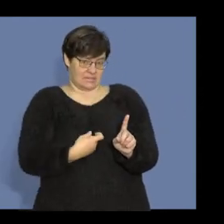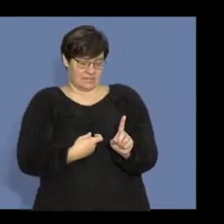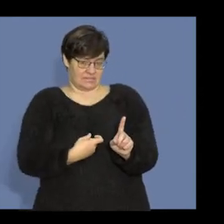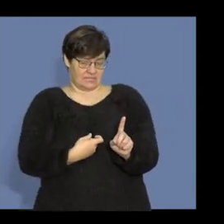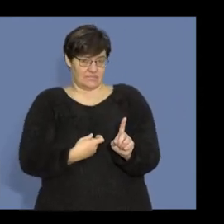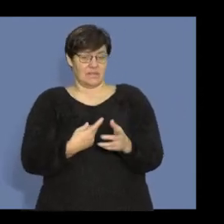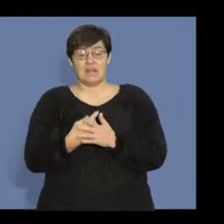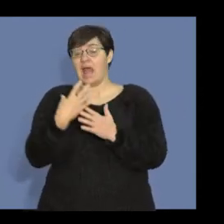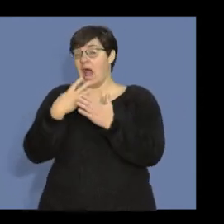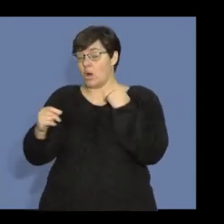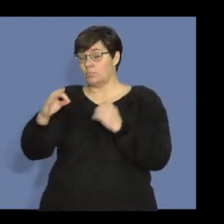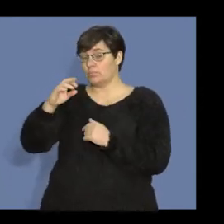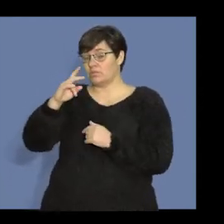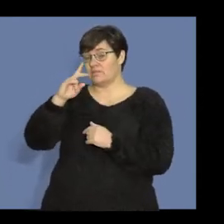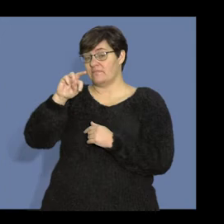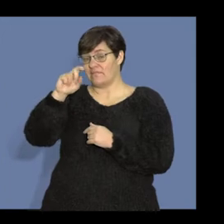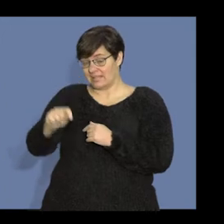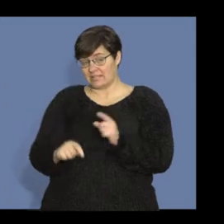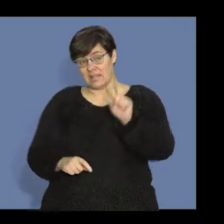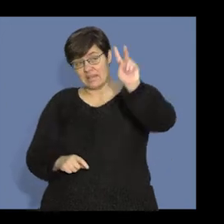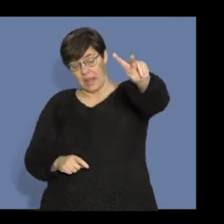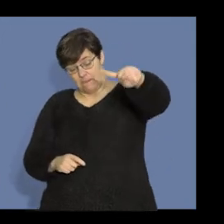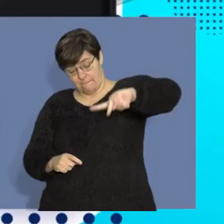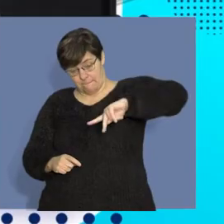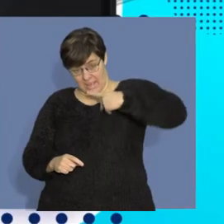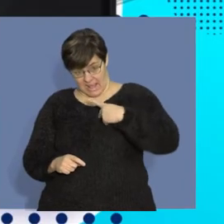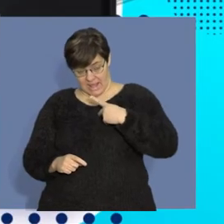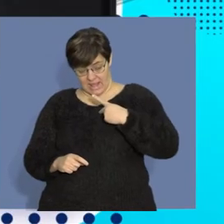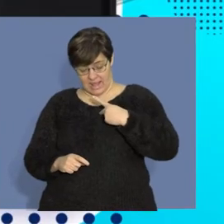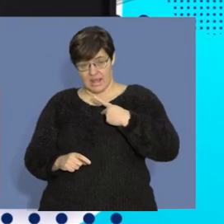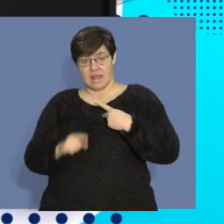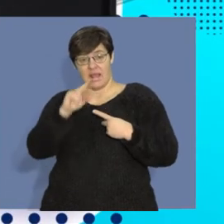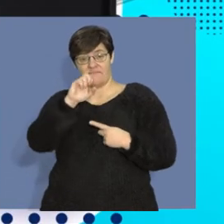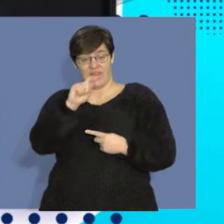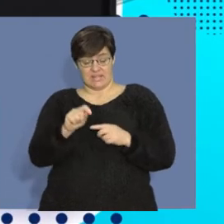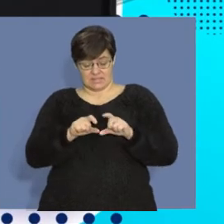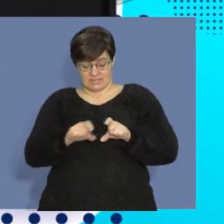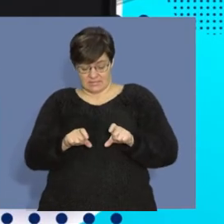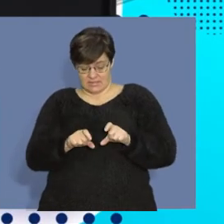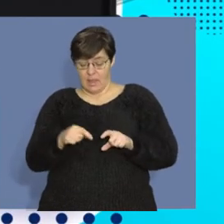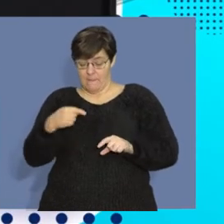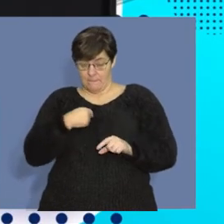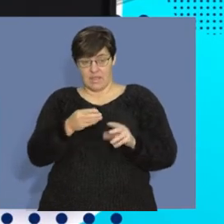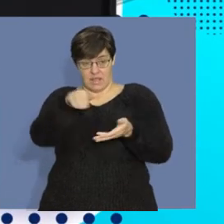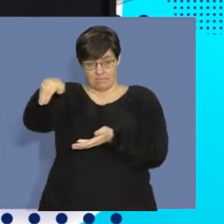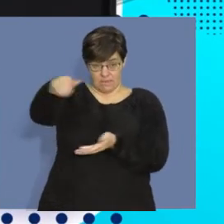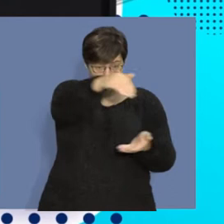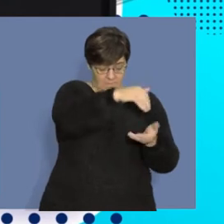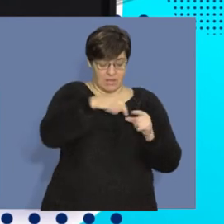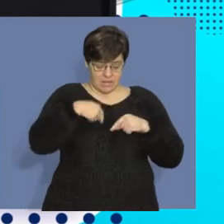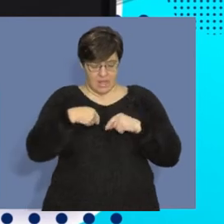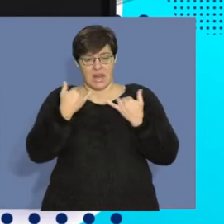the consumer, and we then pay it over to SARS. Now remember, a business acts as a